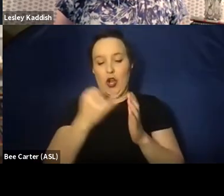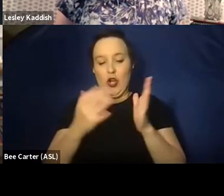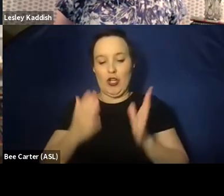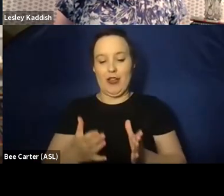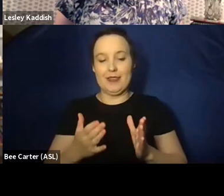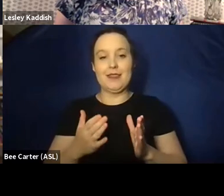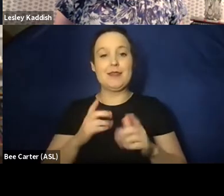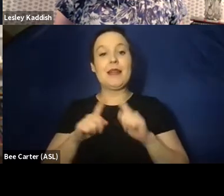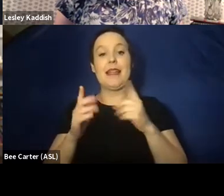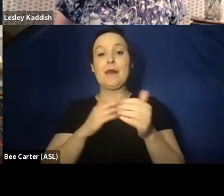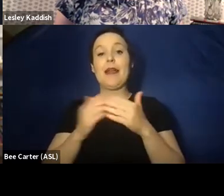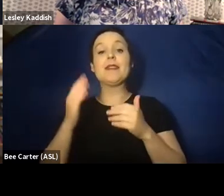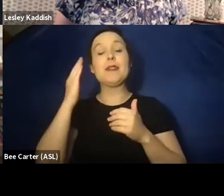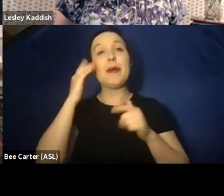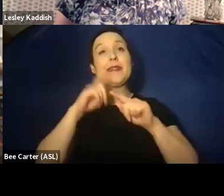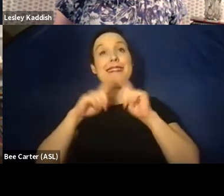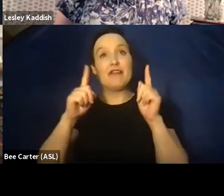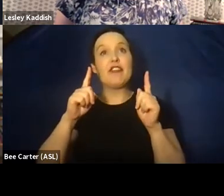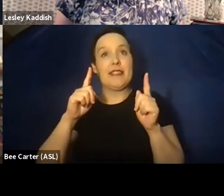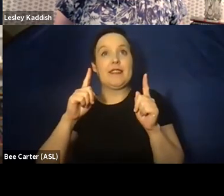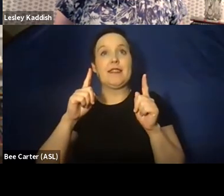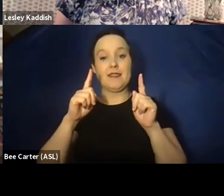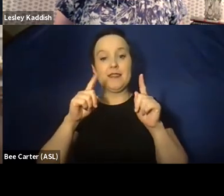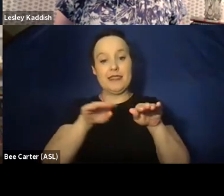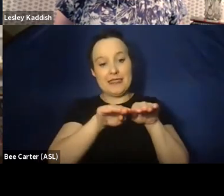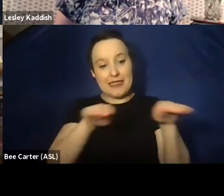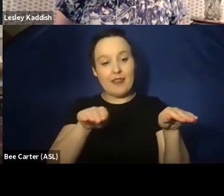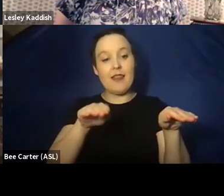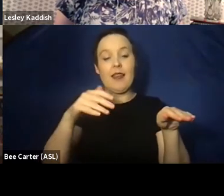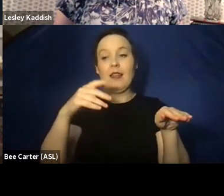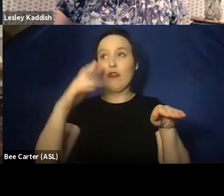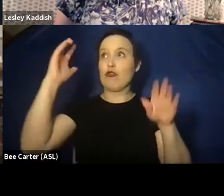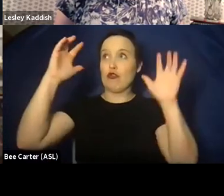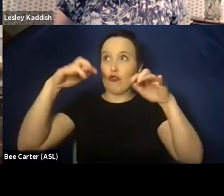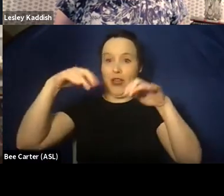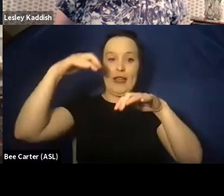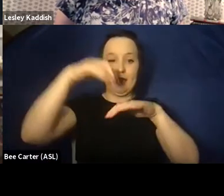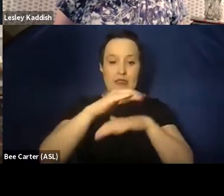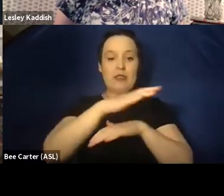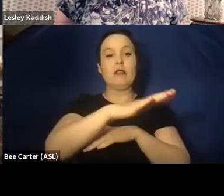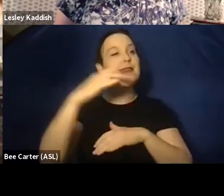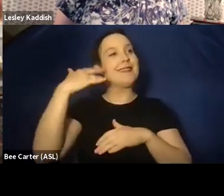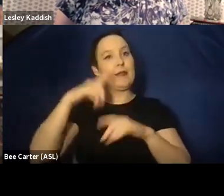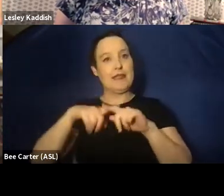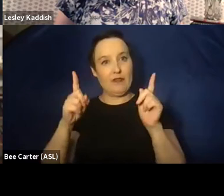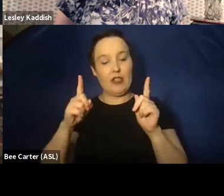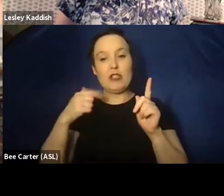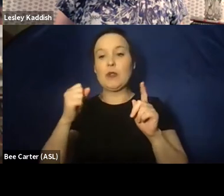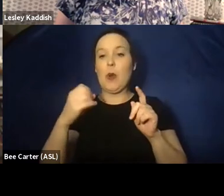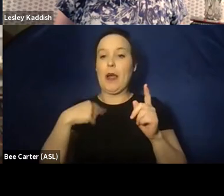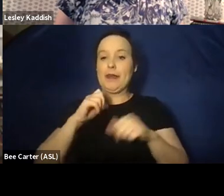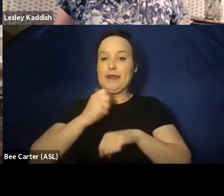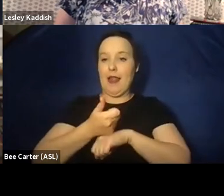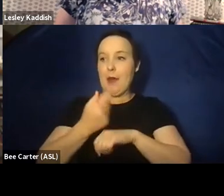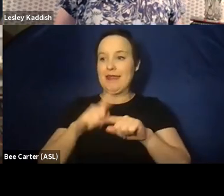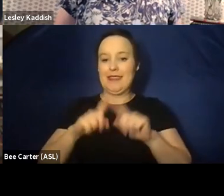makes on different surfaces, right? So I would arrange different things and have it hit. And then I was like a little bit older, or maybe